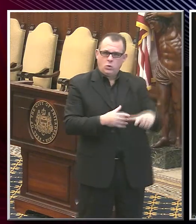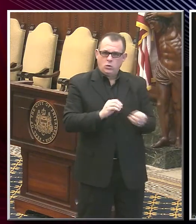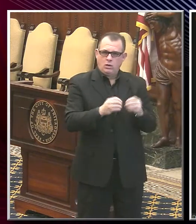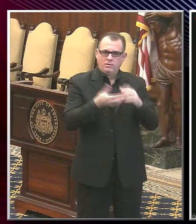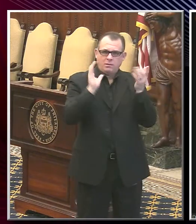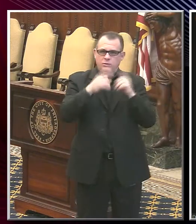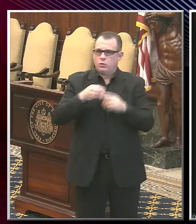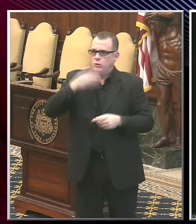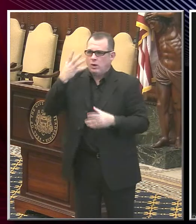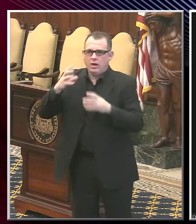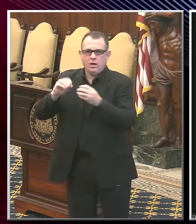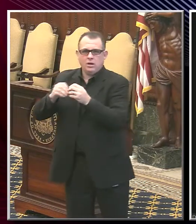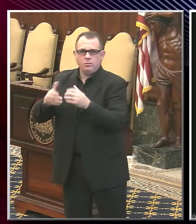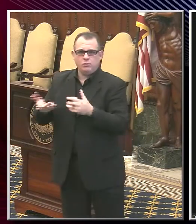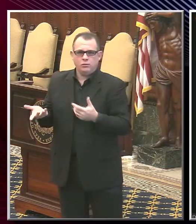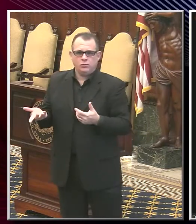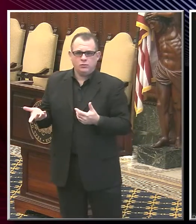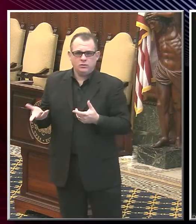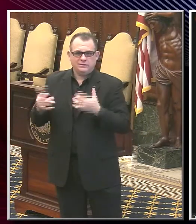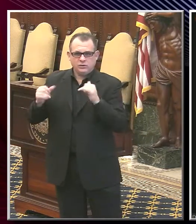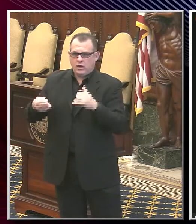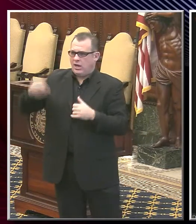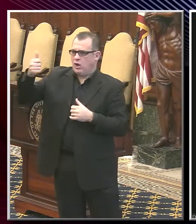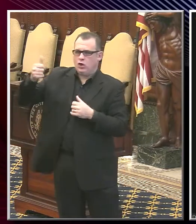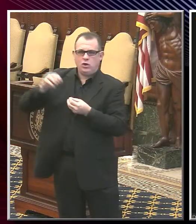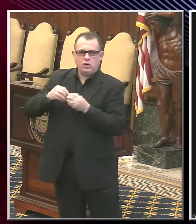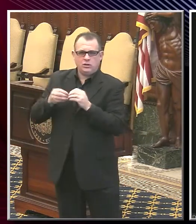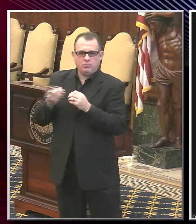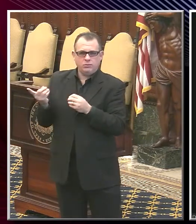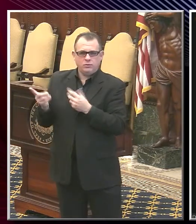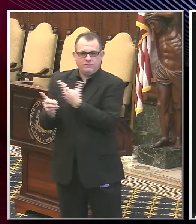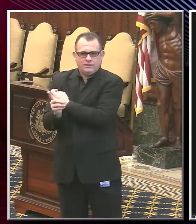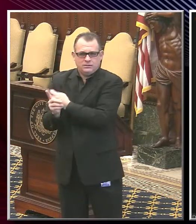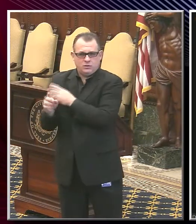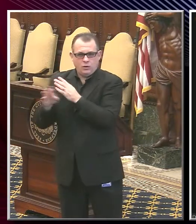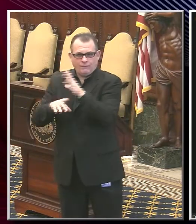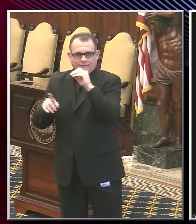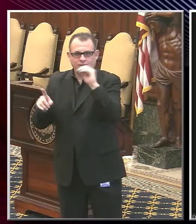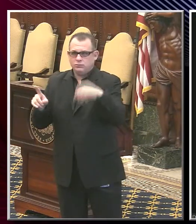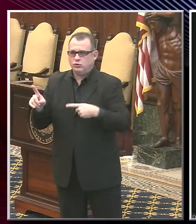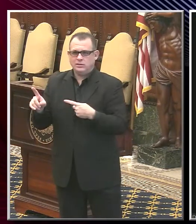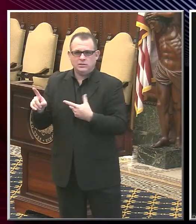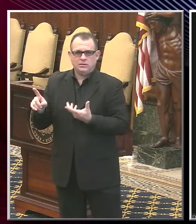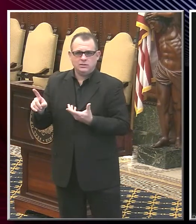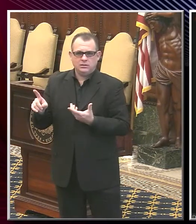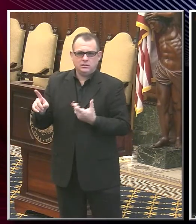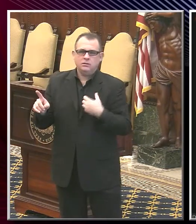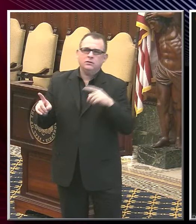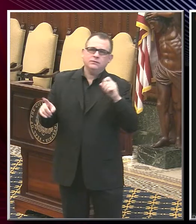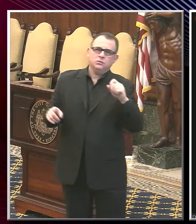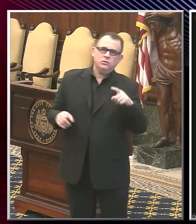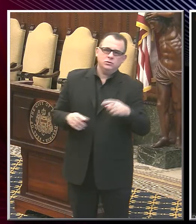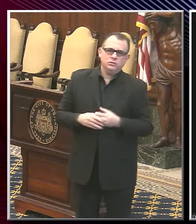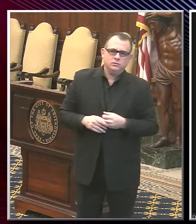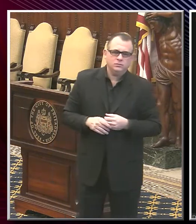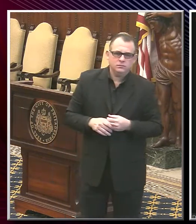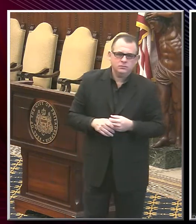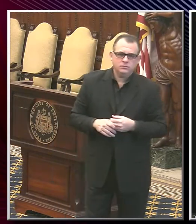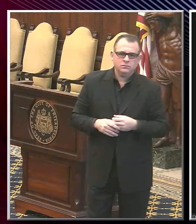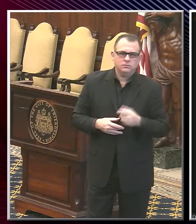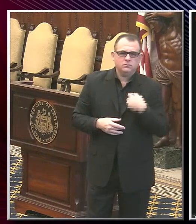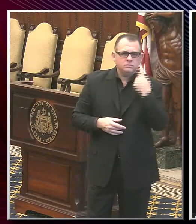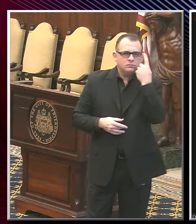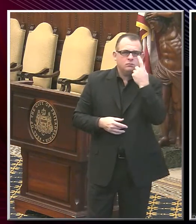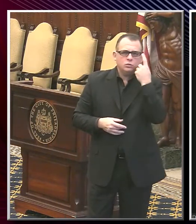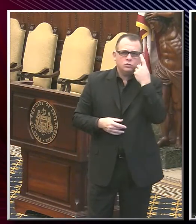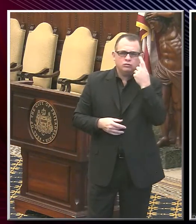recipients, whereas white people are still well over 50%. Question is,